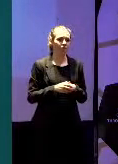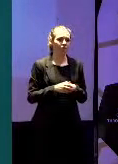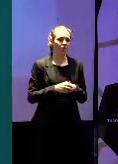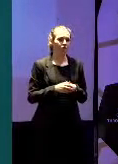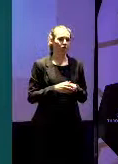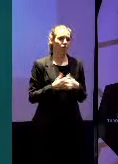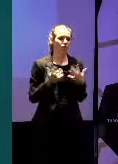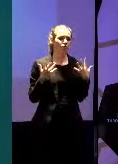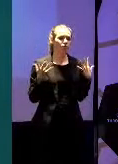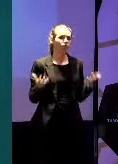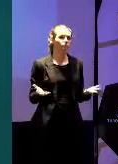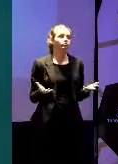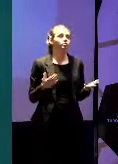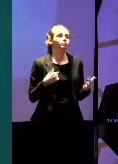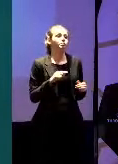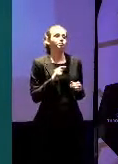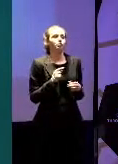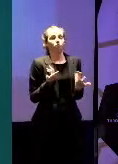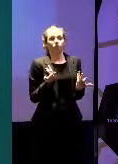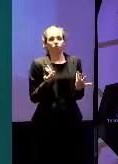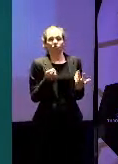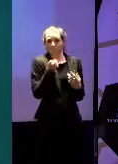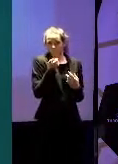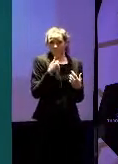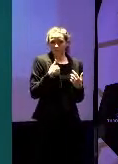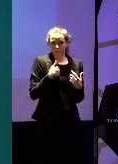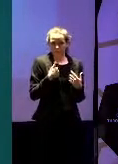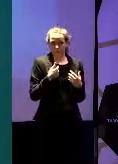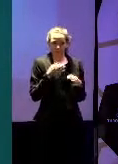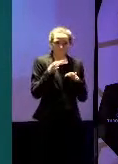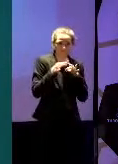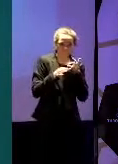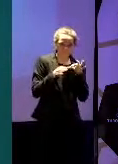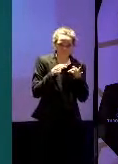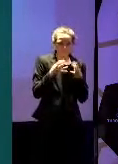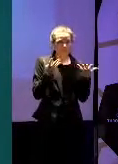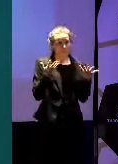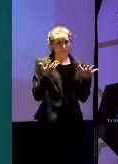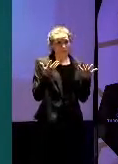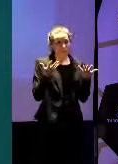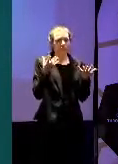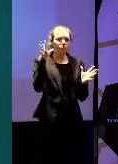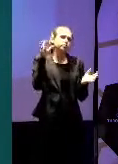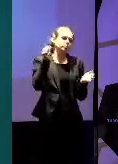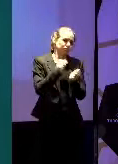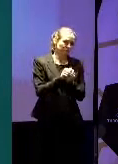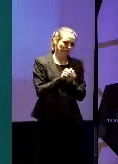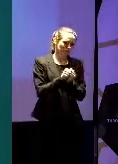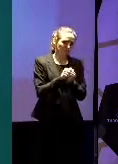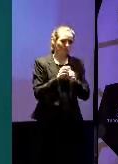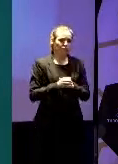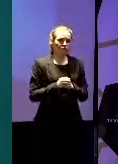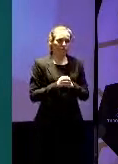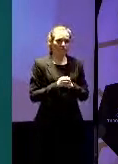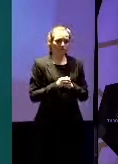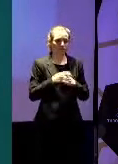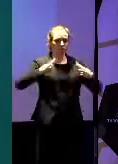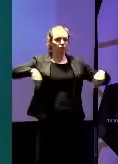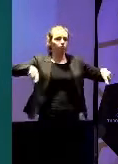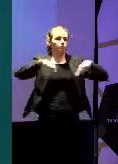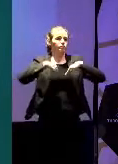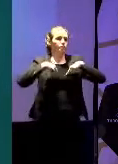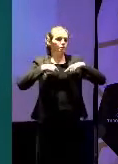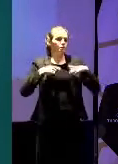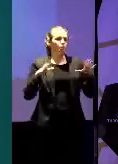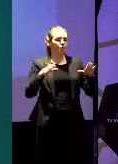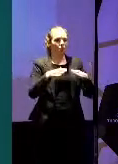Well, let's just briefly talk about, well, of course, in summary, ourselves as a committee. Our term was